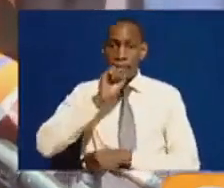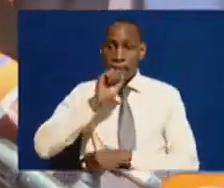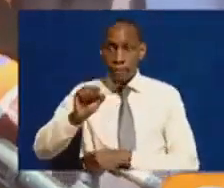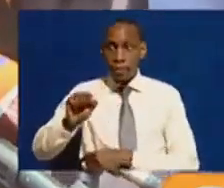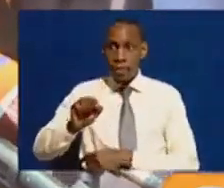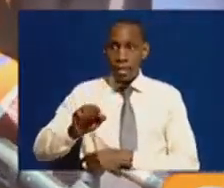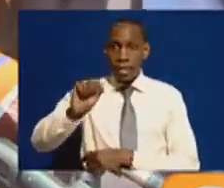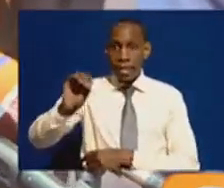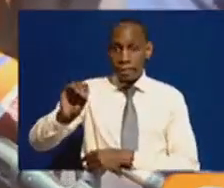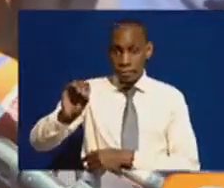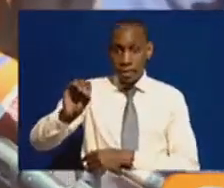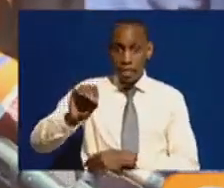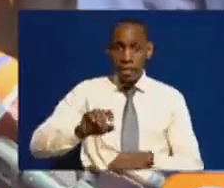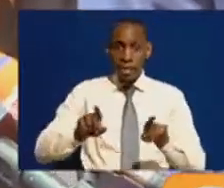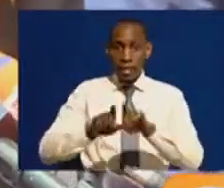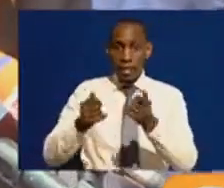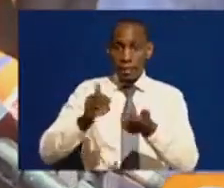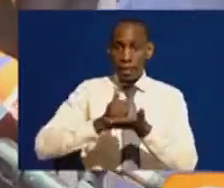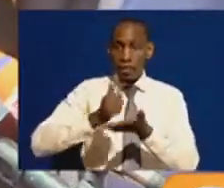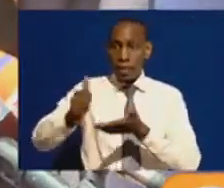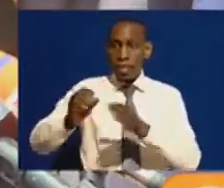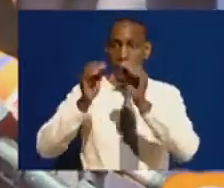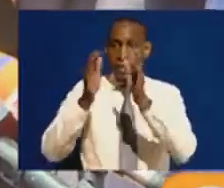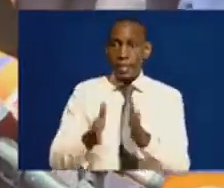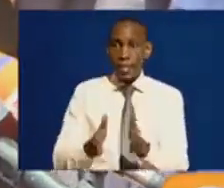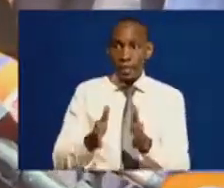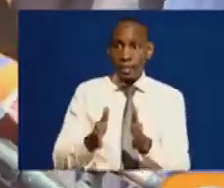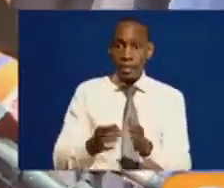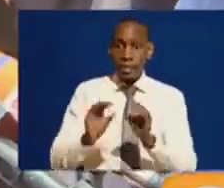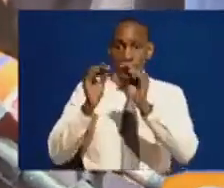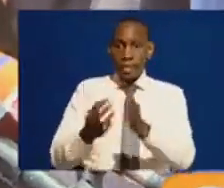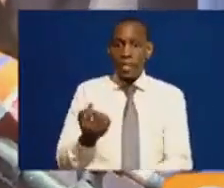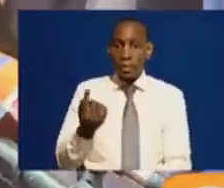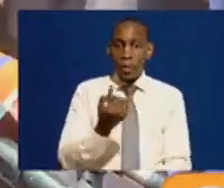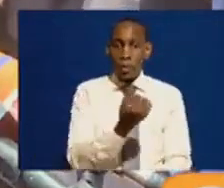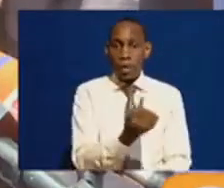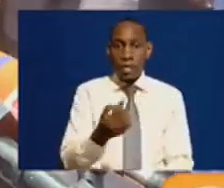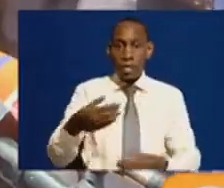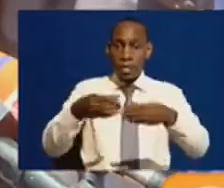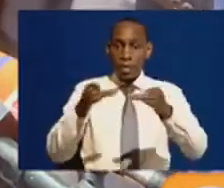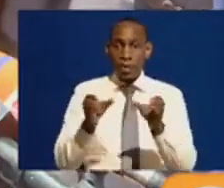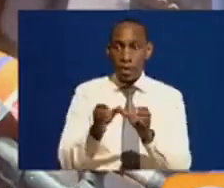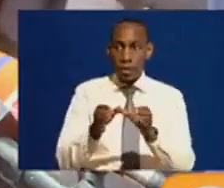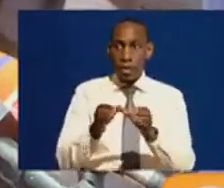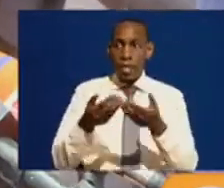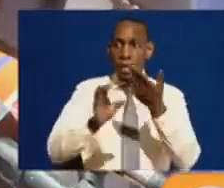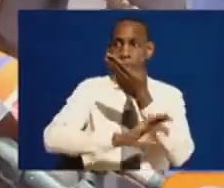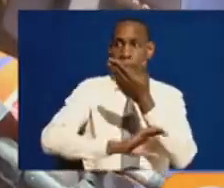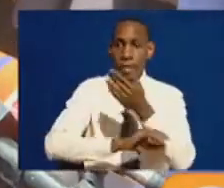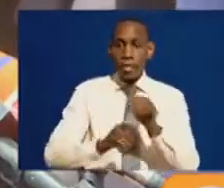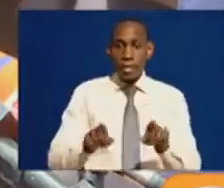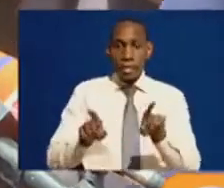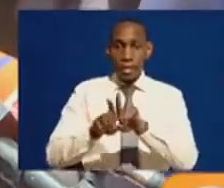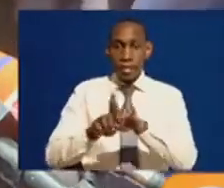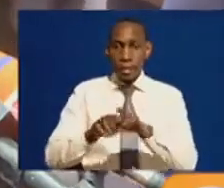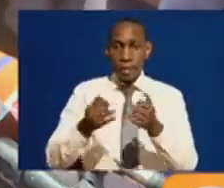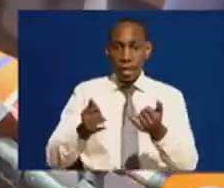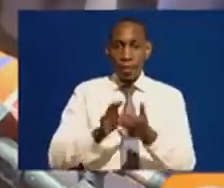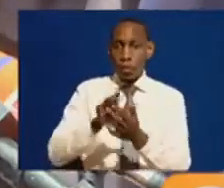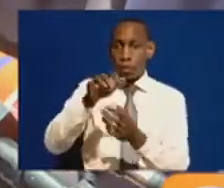30,550, and we are sending a teacher, one teacher per that class in the whole of the country, and then of course we shall be mapping